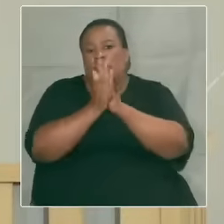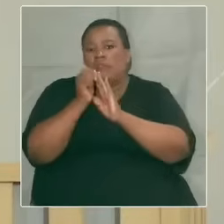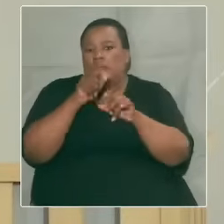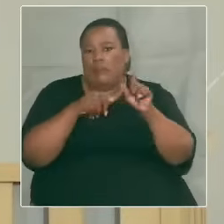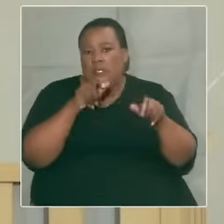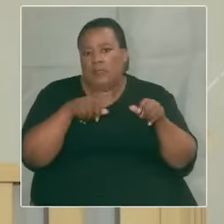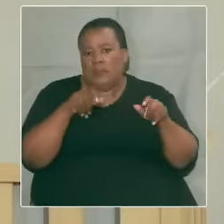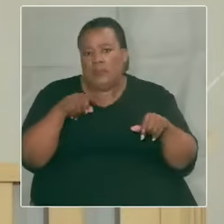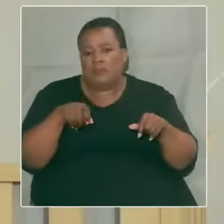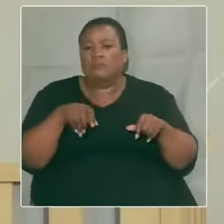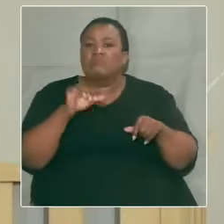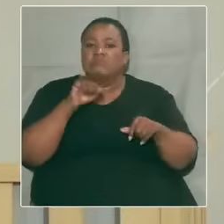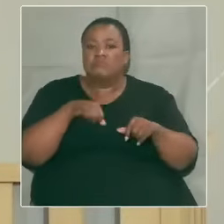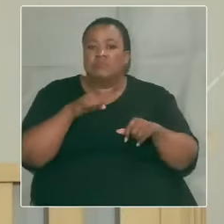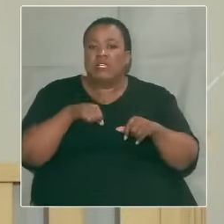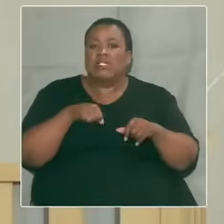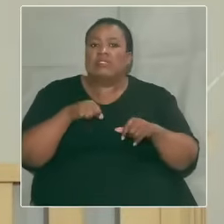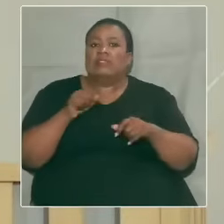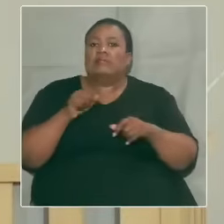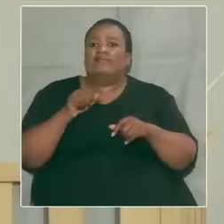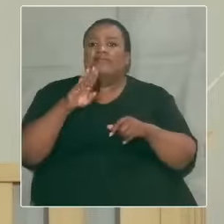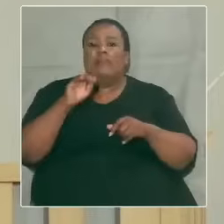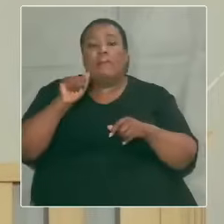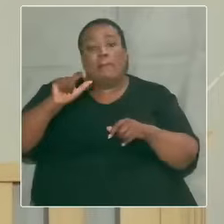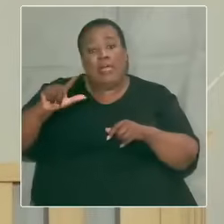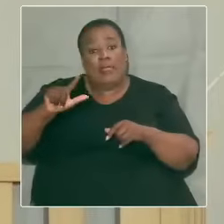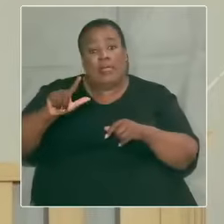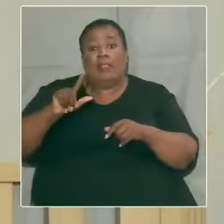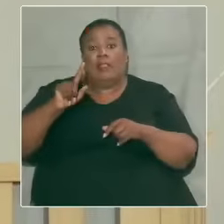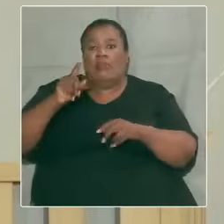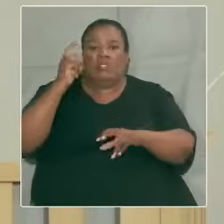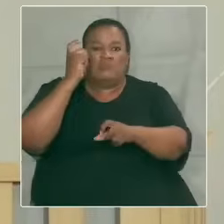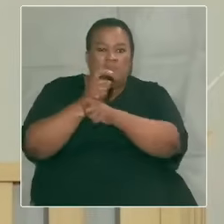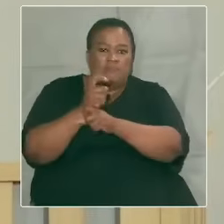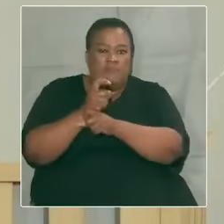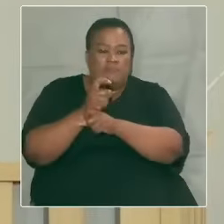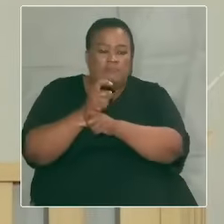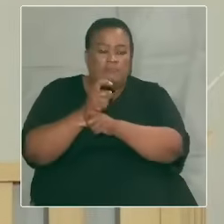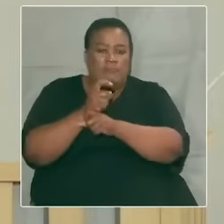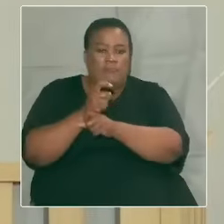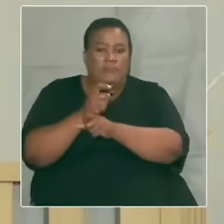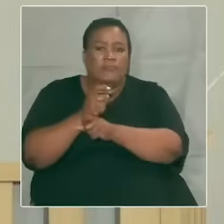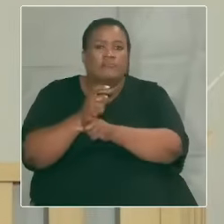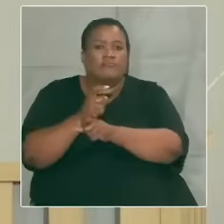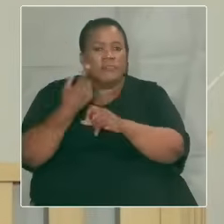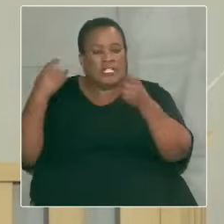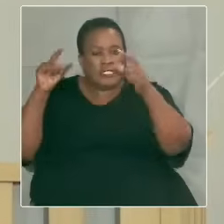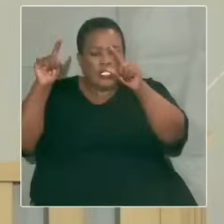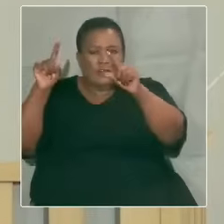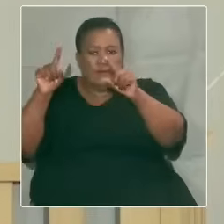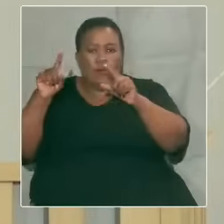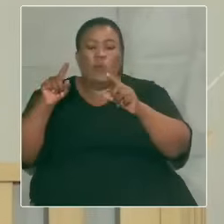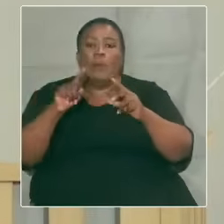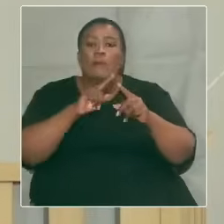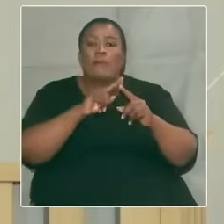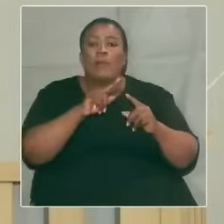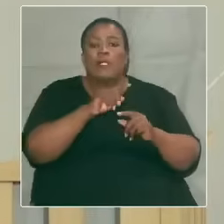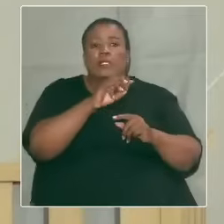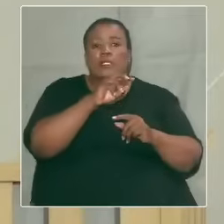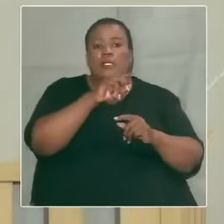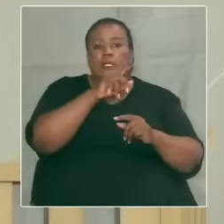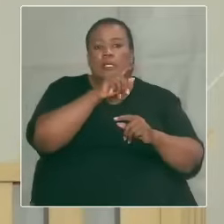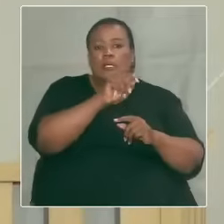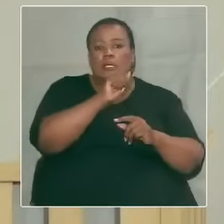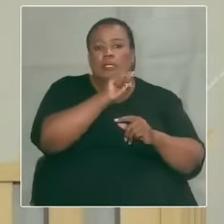Although bail was successfully opposed initially, the accused Michael Puletau was